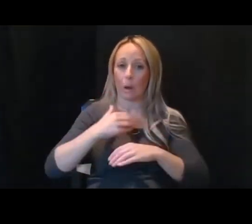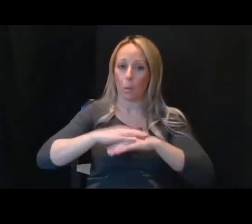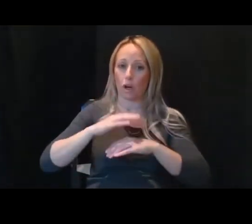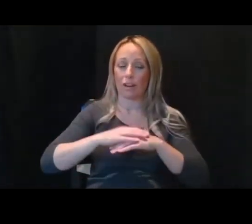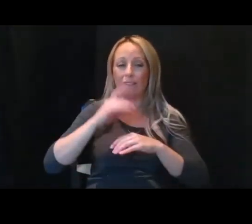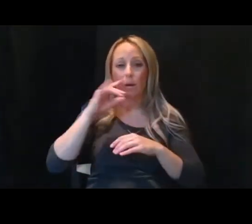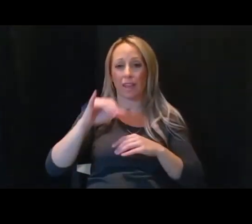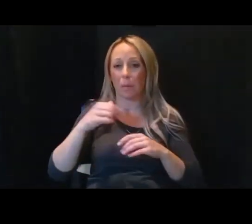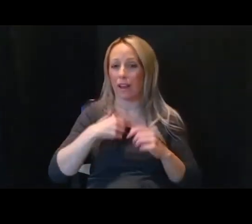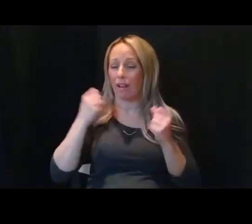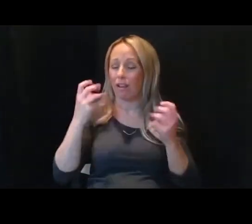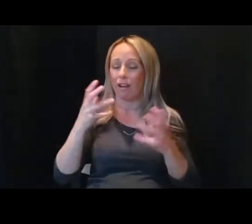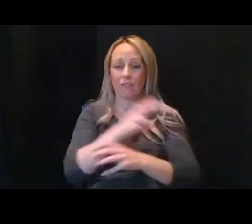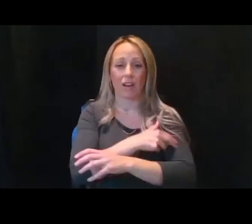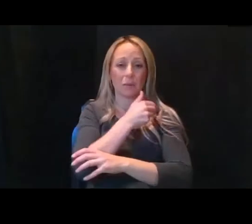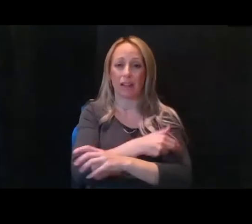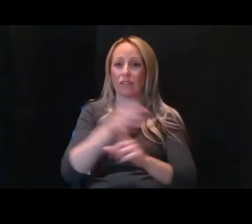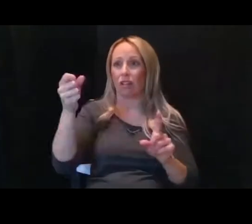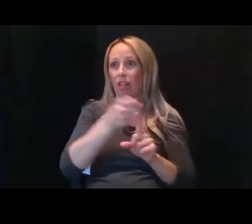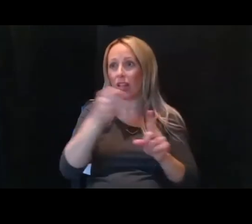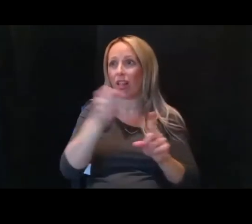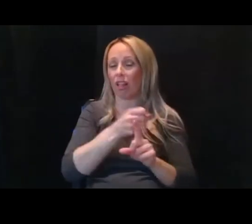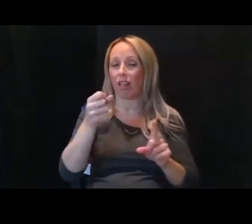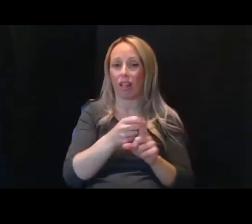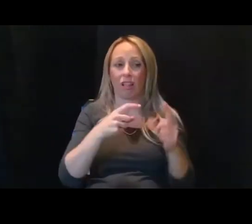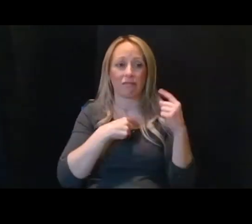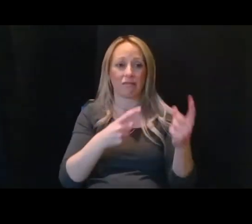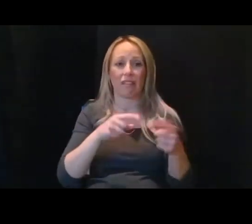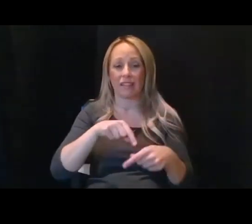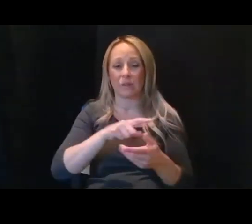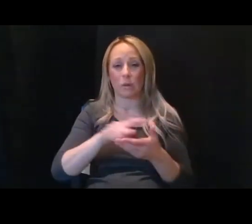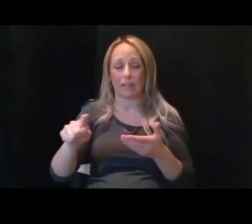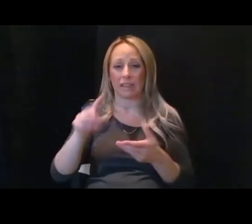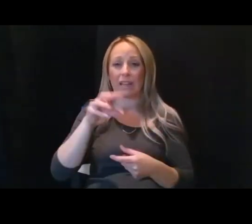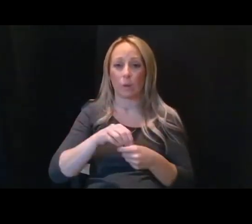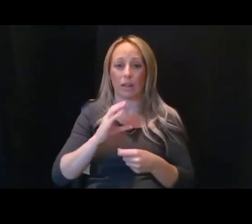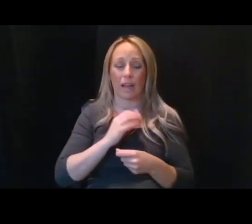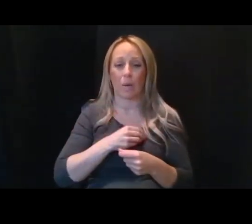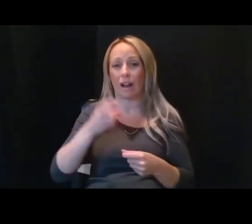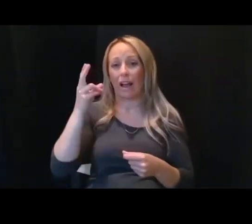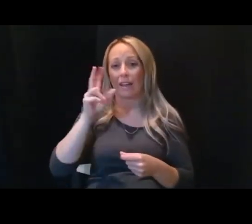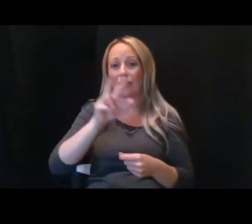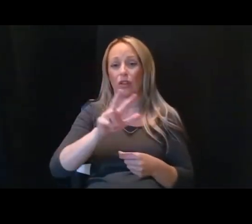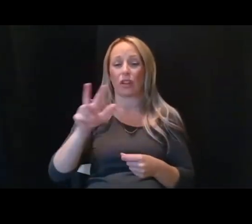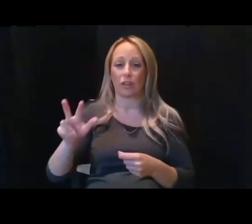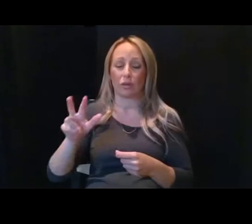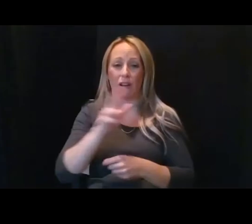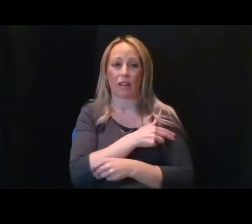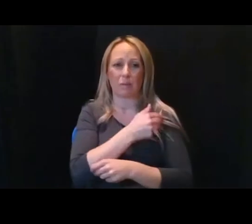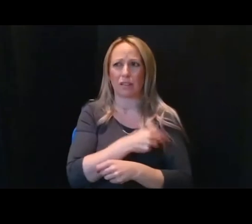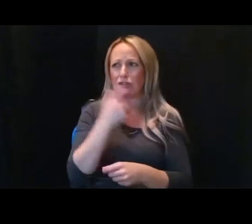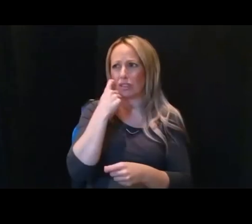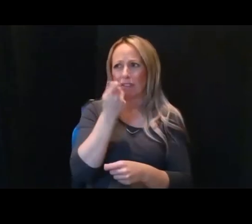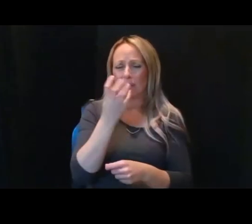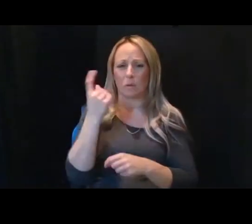had lots of hospitalizations as we've reported this week, including our high of 33 hospitalized just a couple days